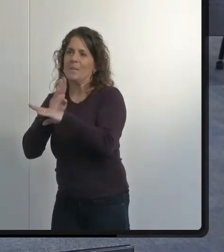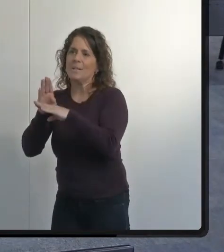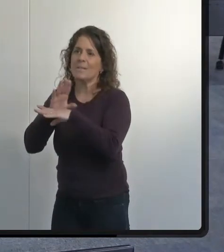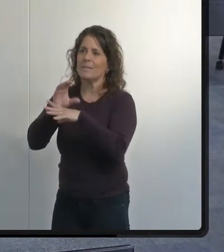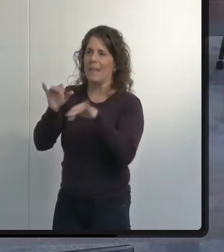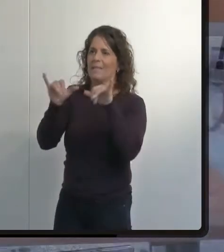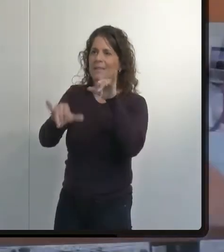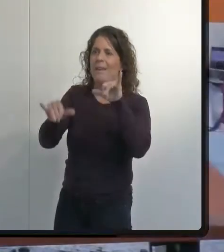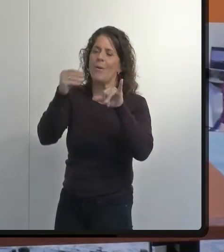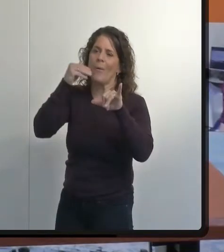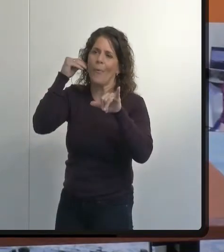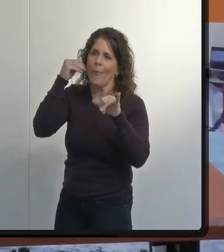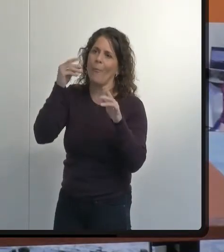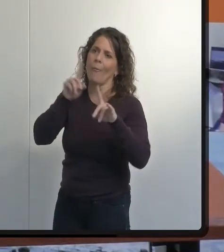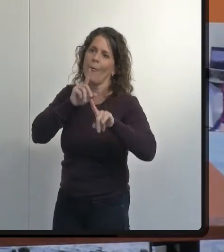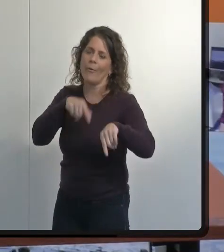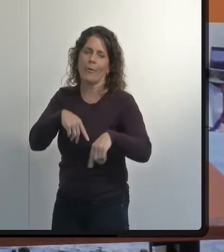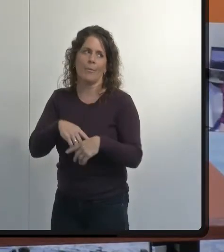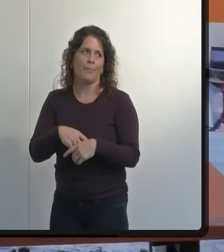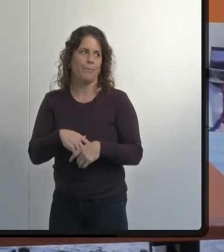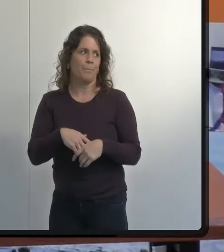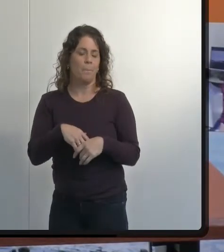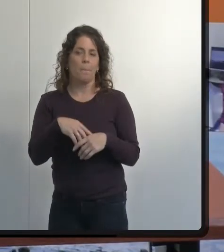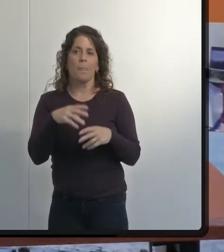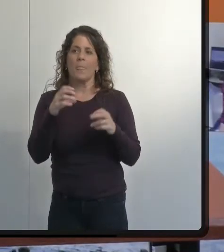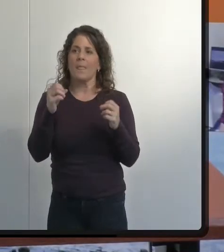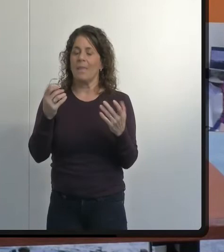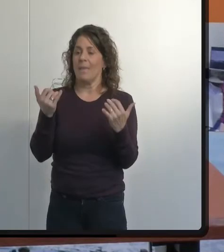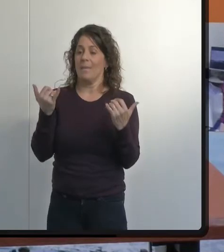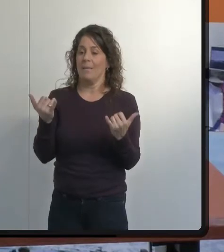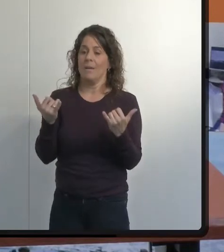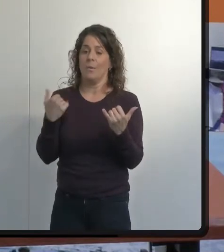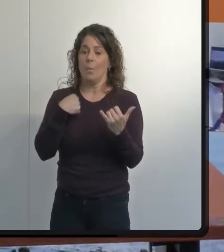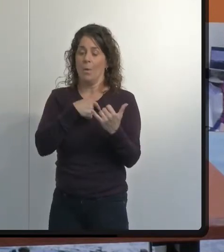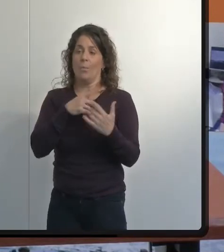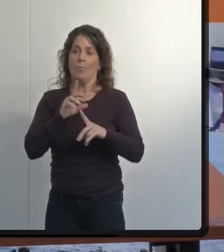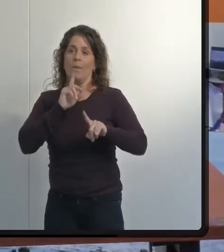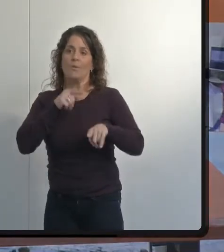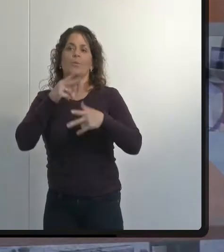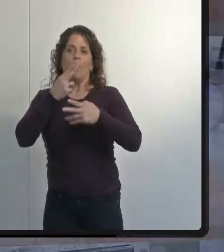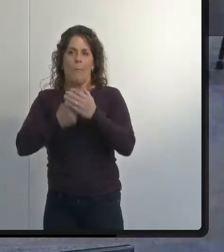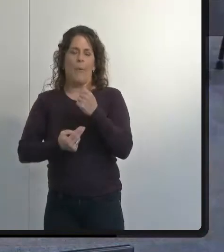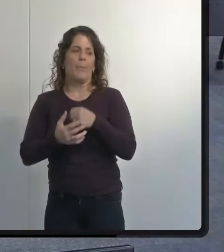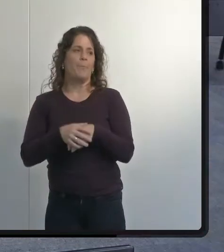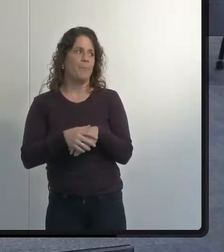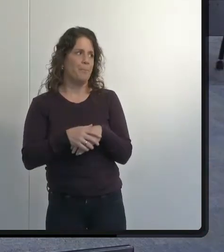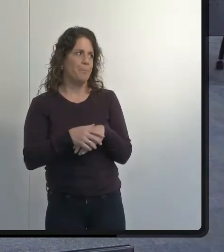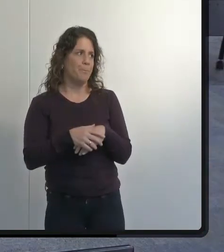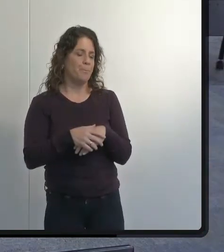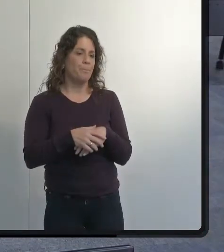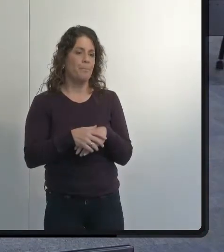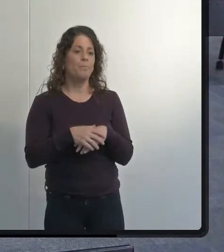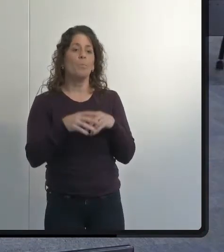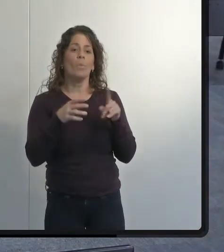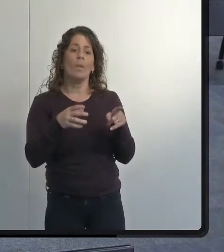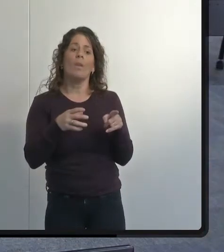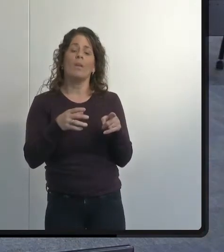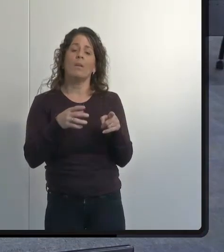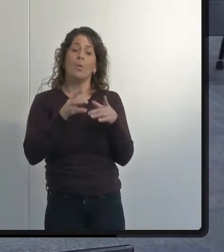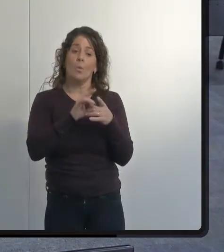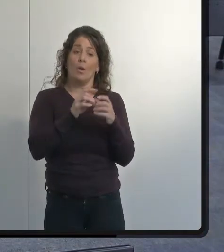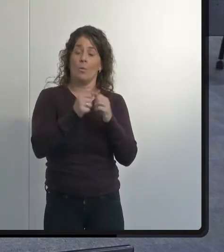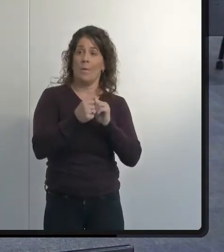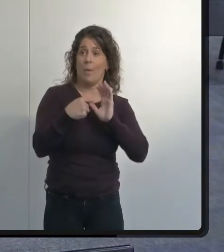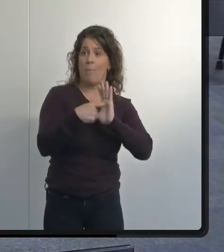Nick can take the question about Lompoc, and then I'll answer your question about testing. So with regards to the modeling